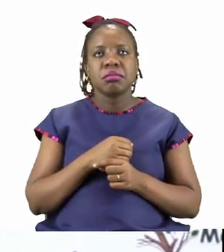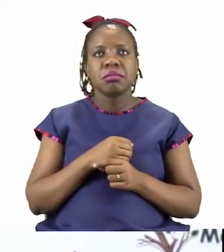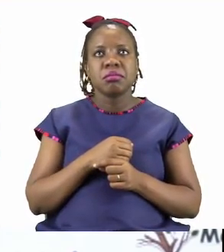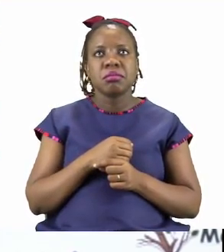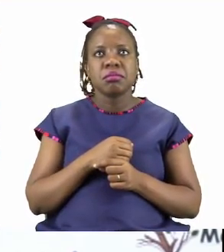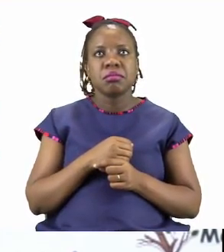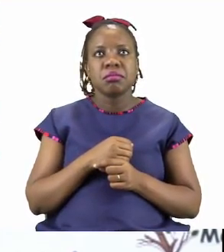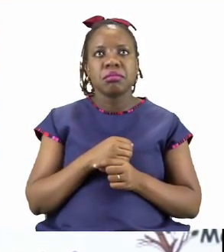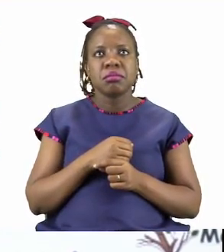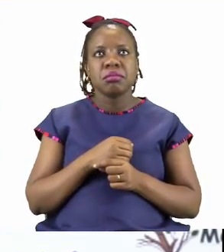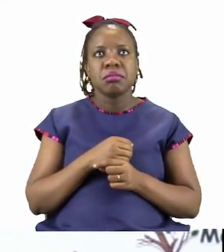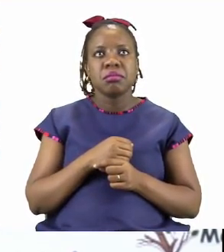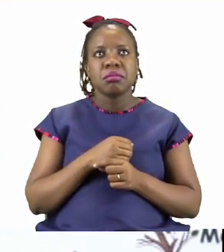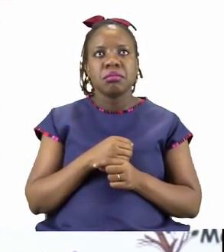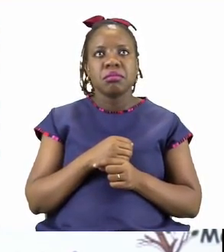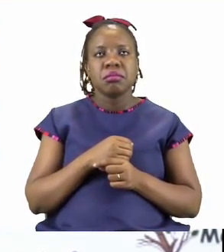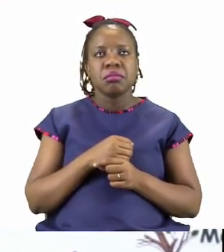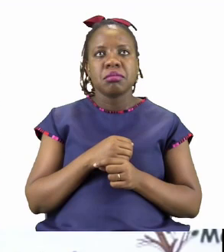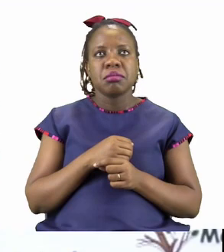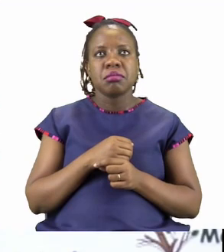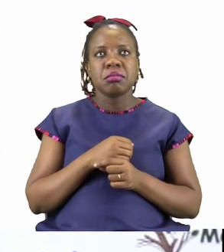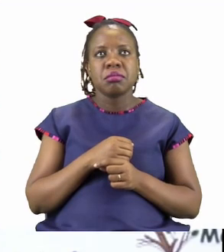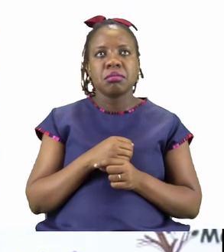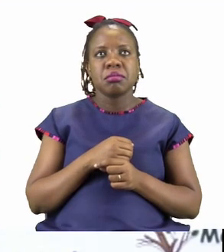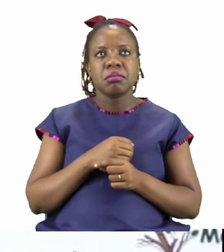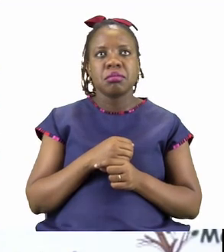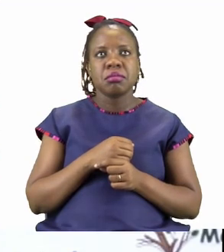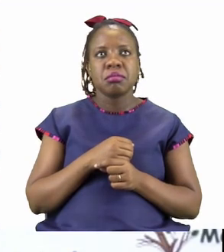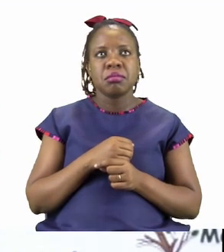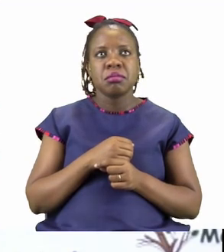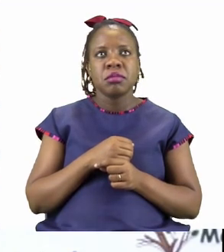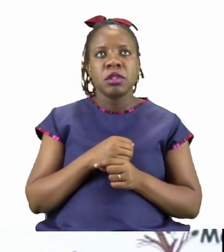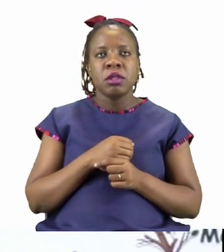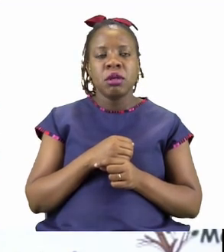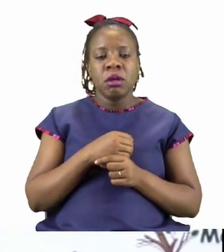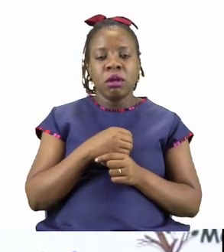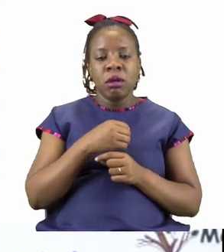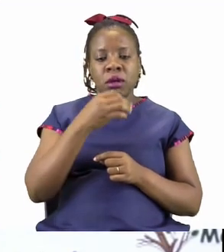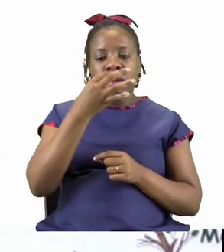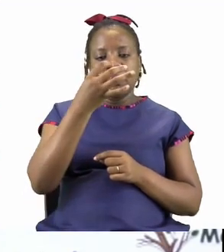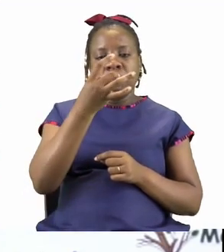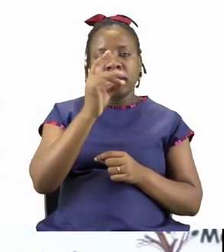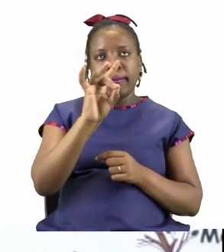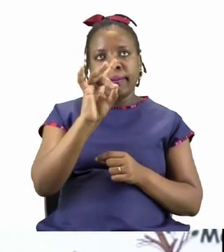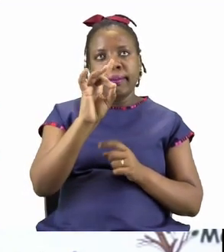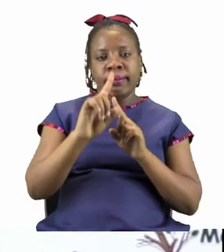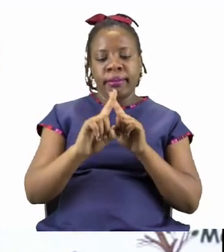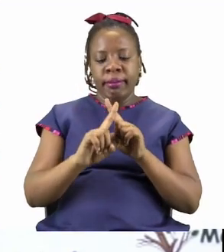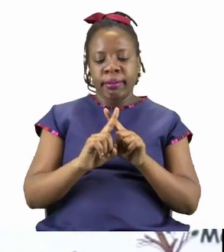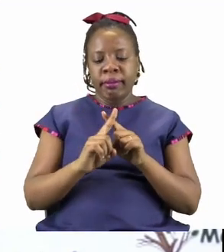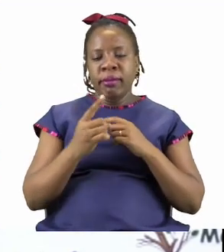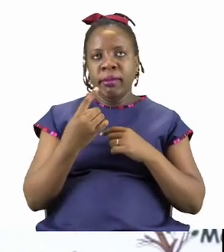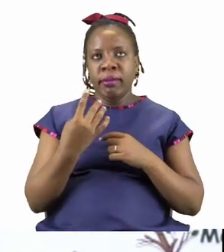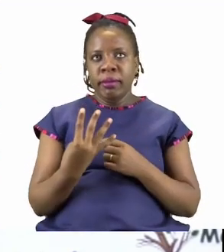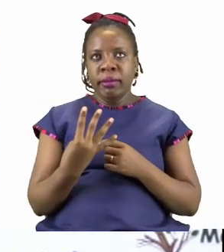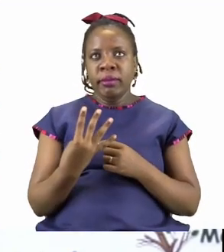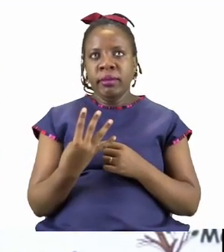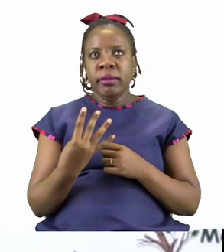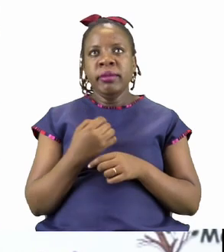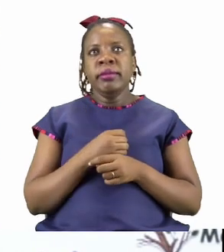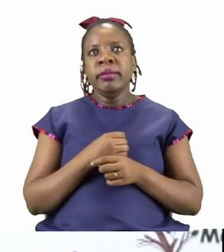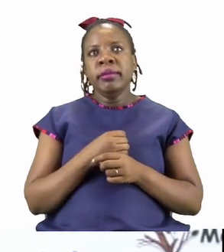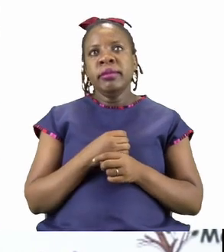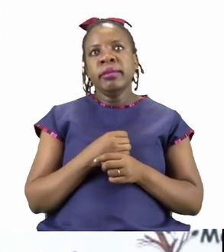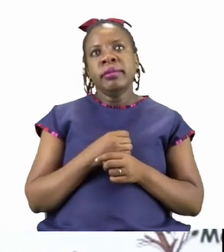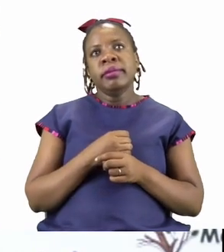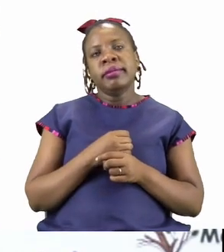this answer. So you start by saying 8 times 4. Can you see